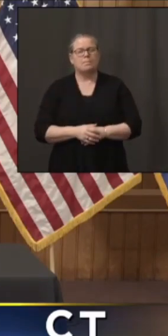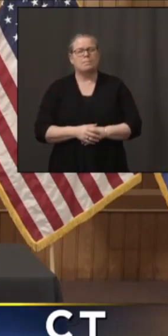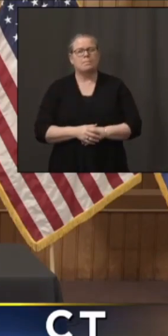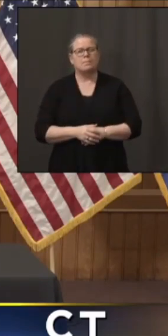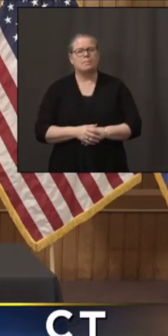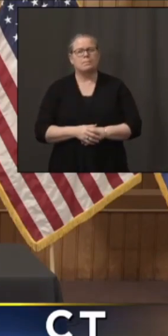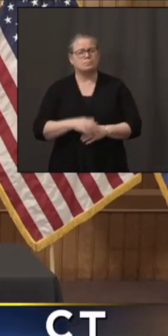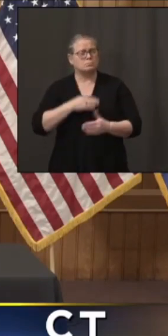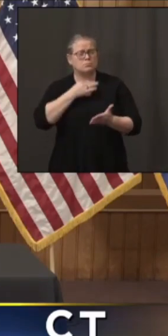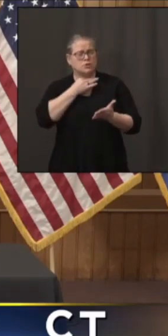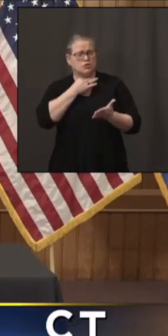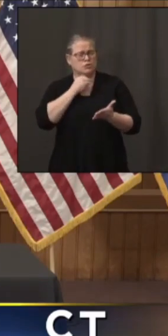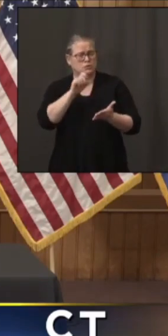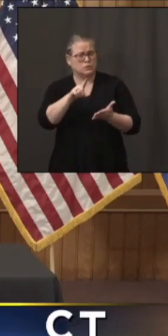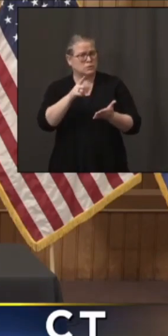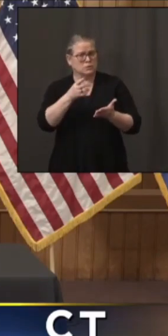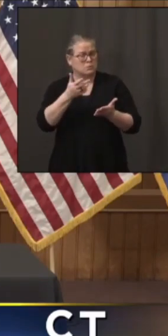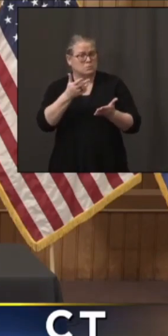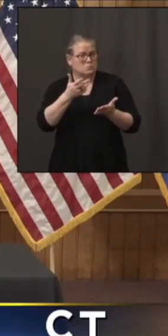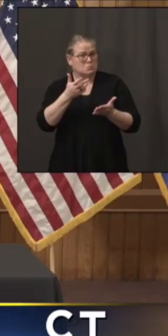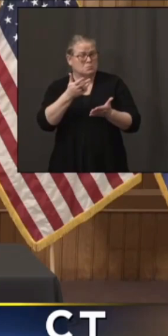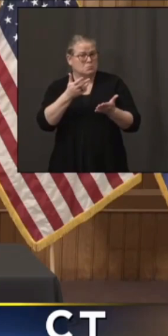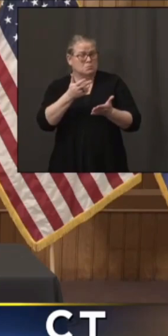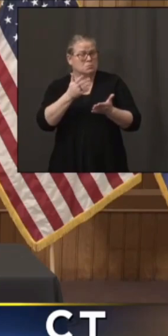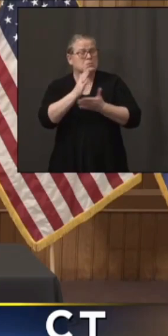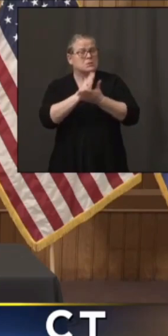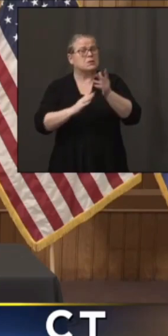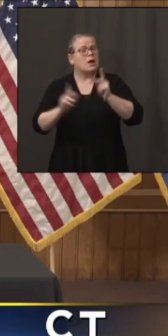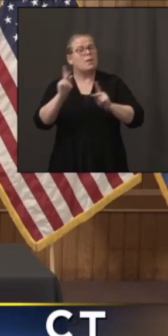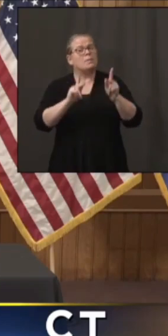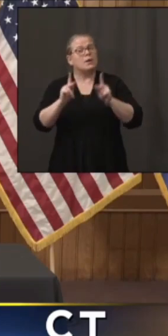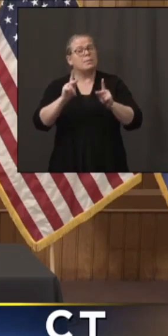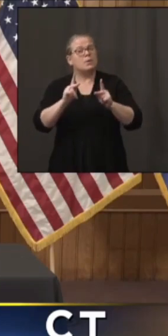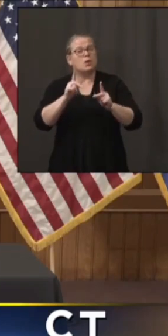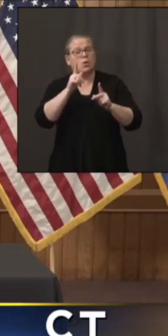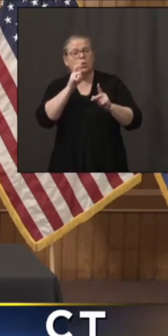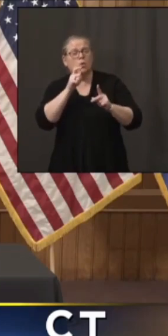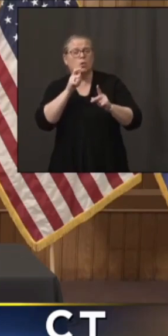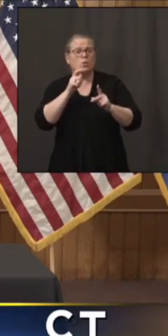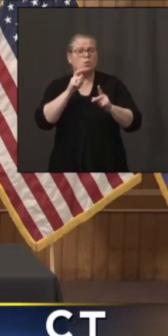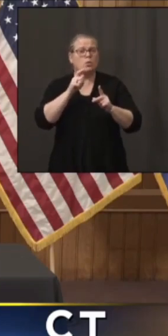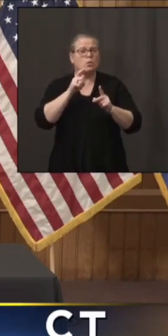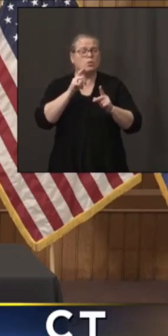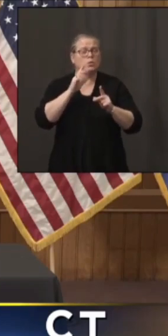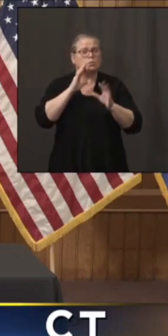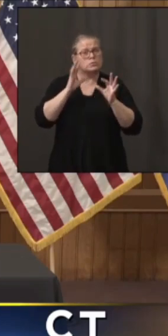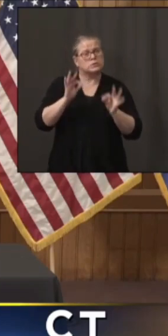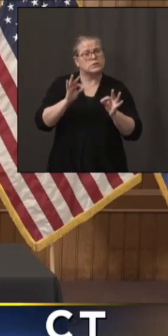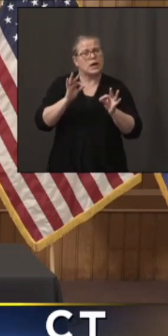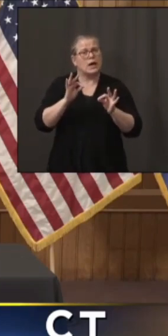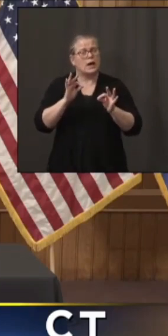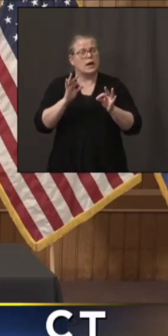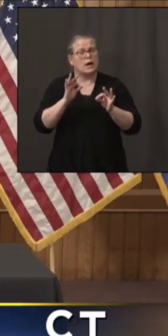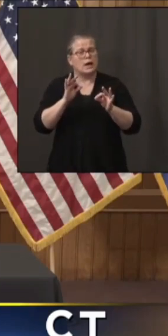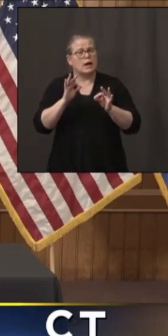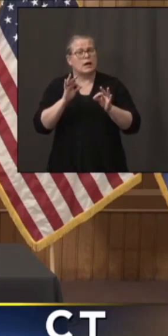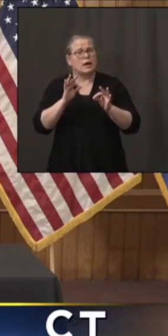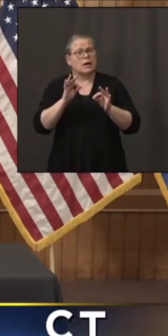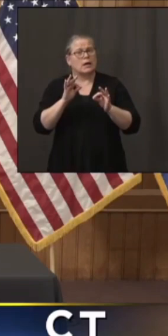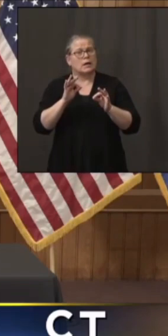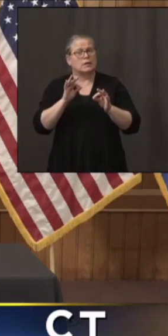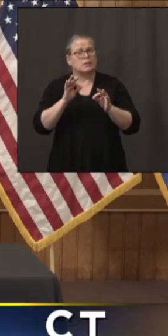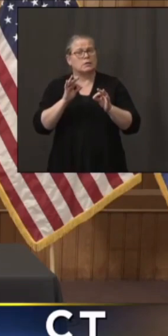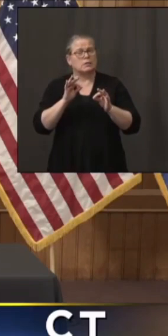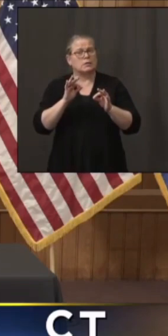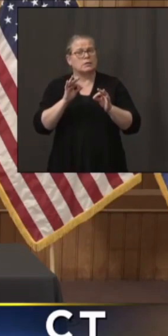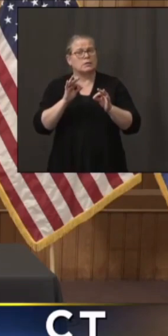could just kind of give some guidance. I know there's people who decide to go look at that, but at the same time, it's not really verified. Anyone who